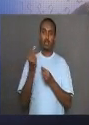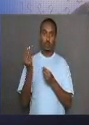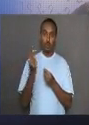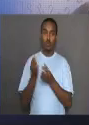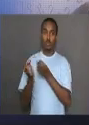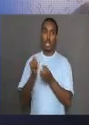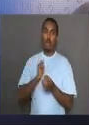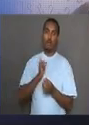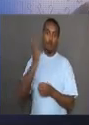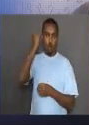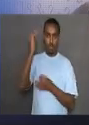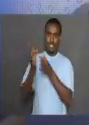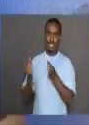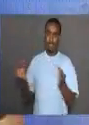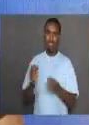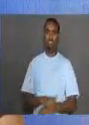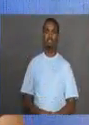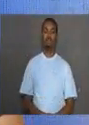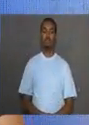clarify our own statements.